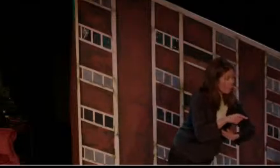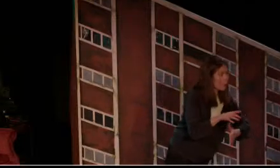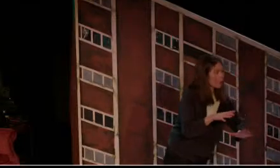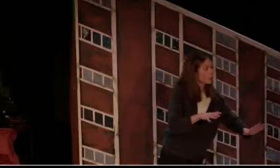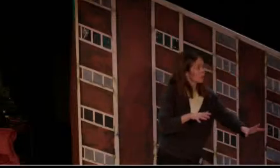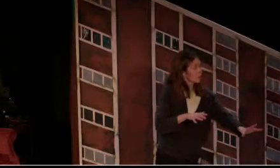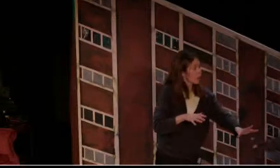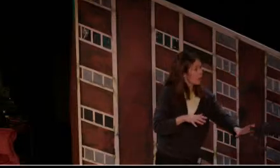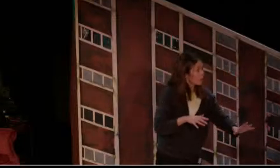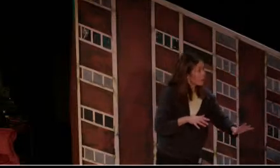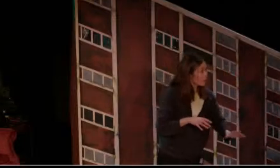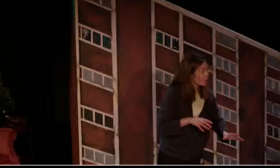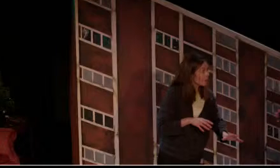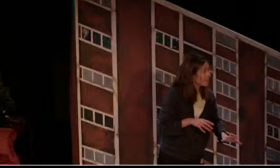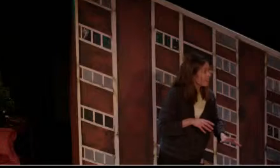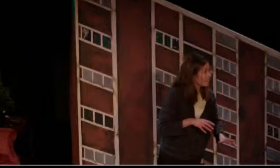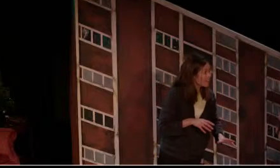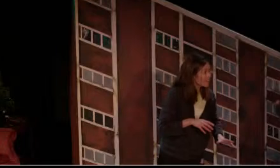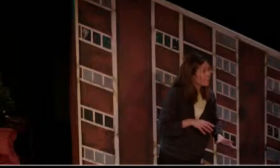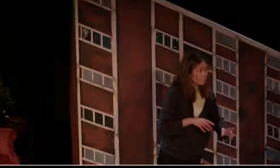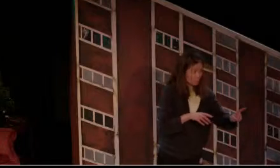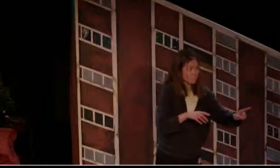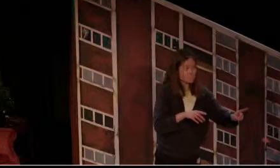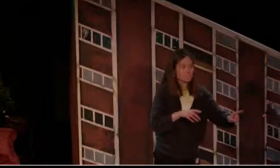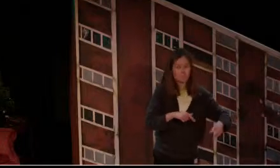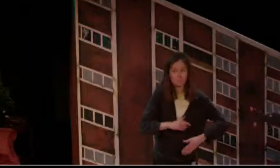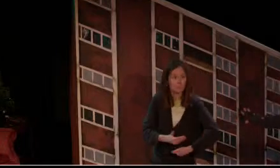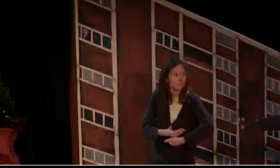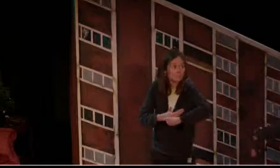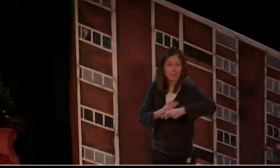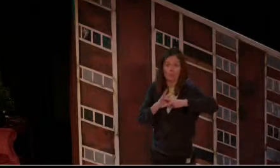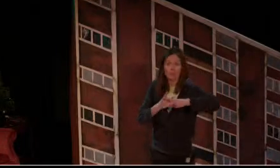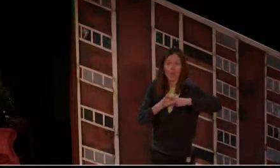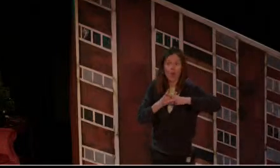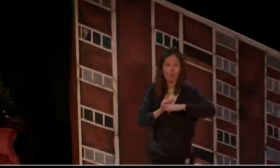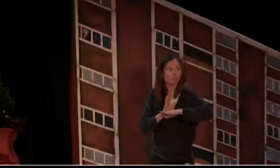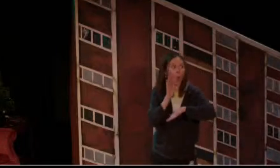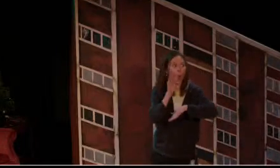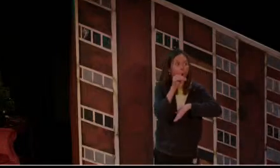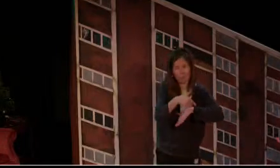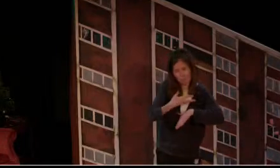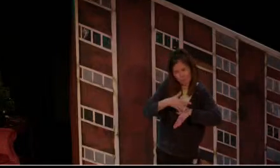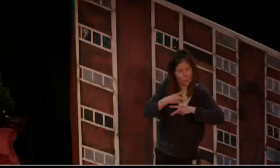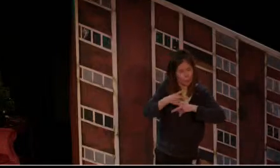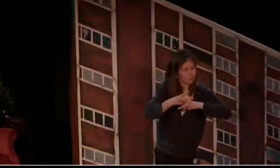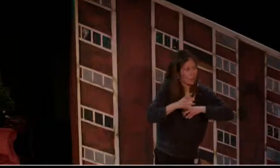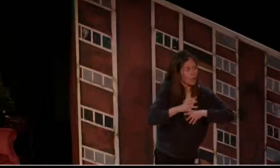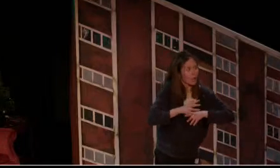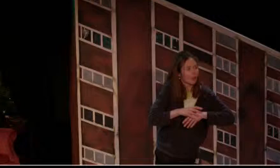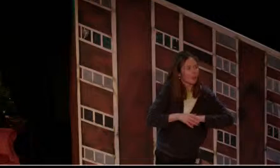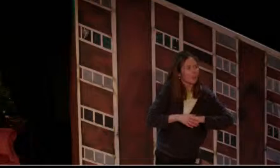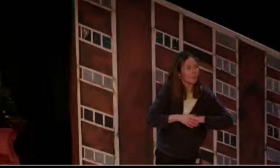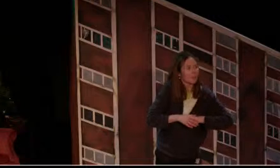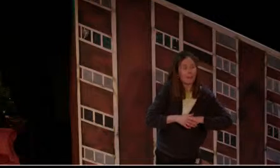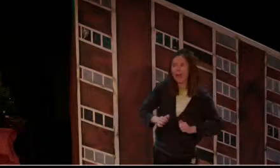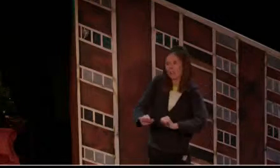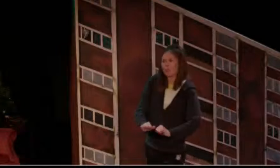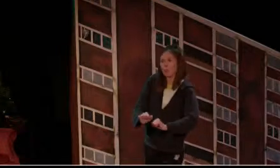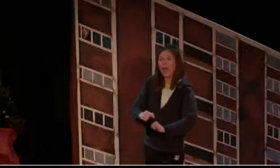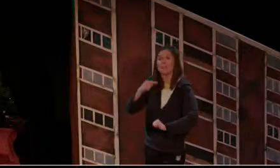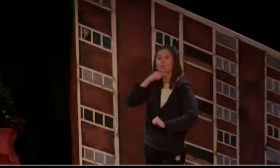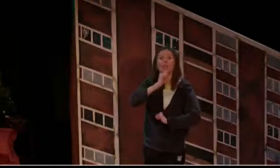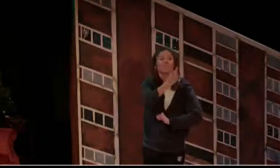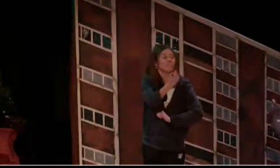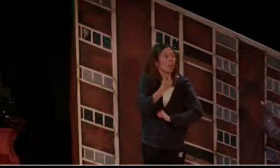now. I'll take her up, for pity's sake. I'll wait till my son comes. He